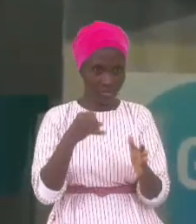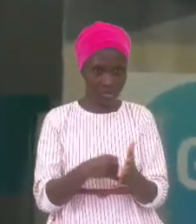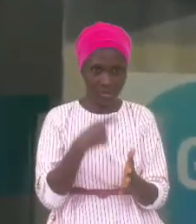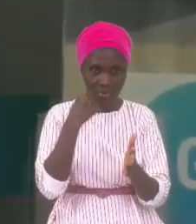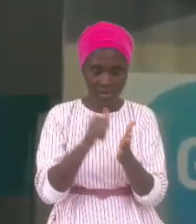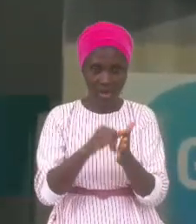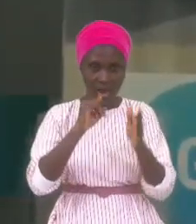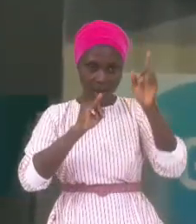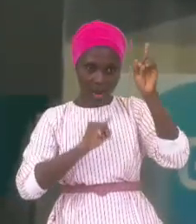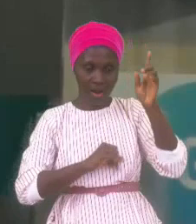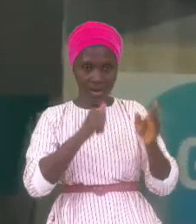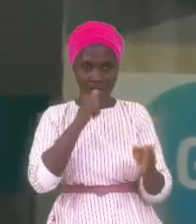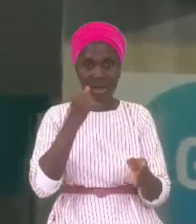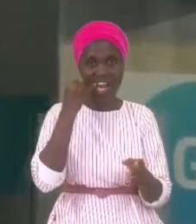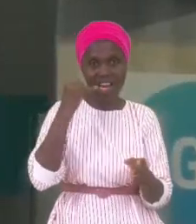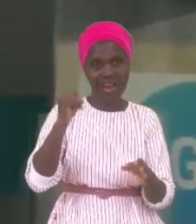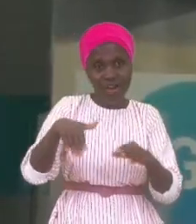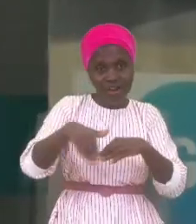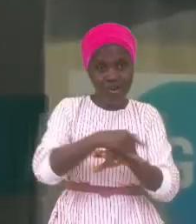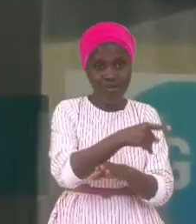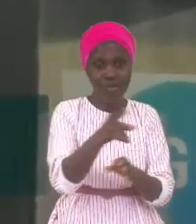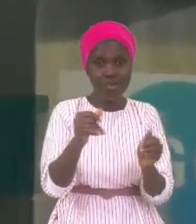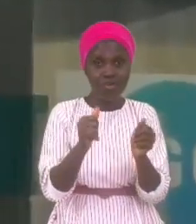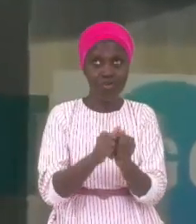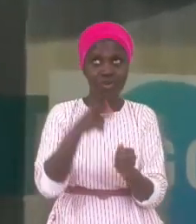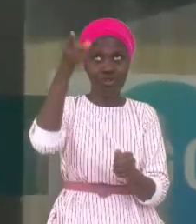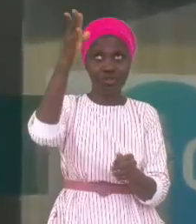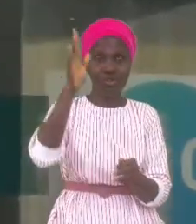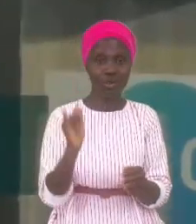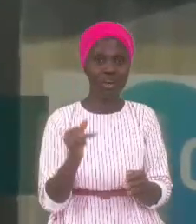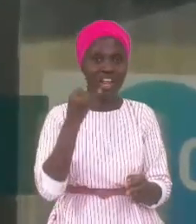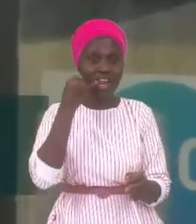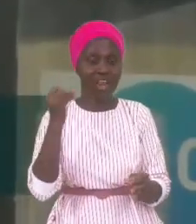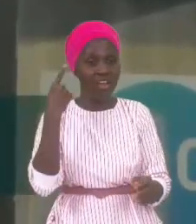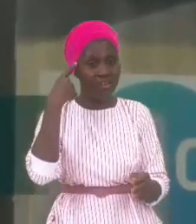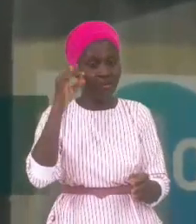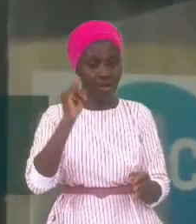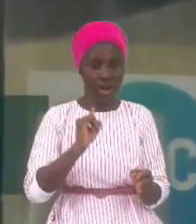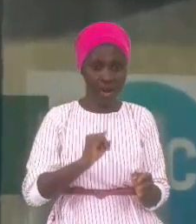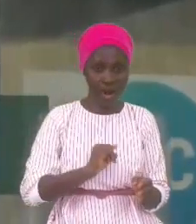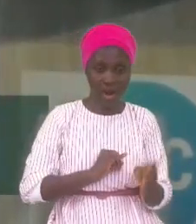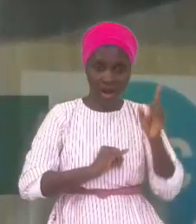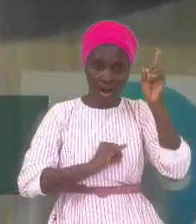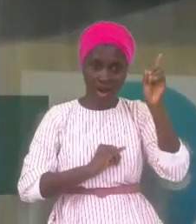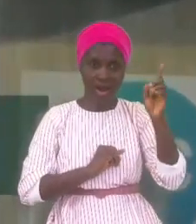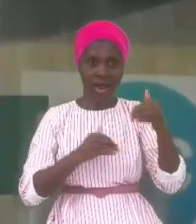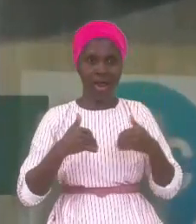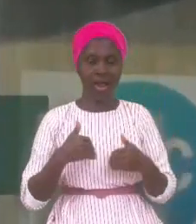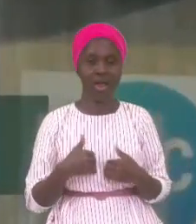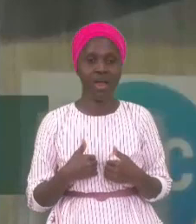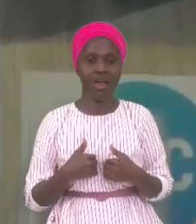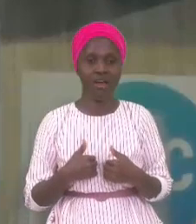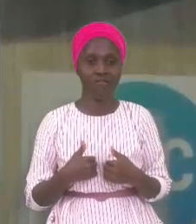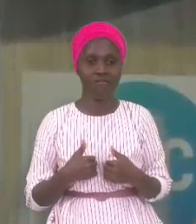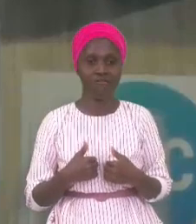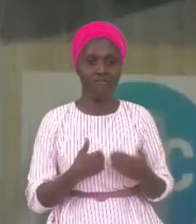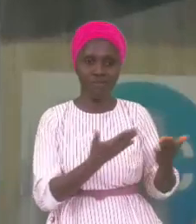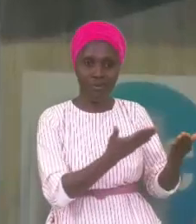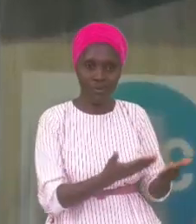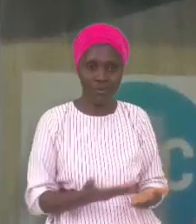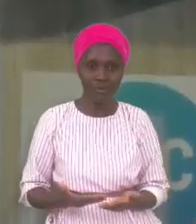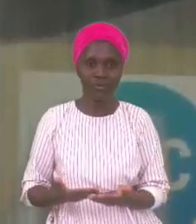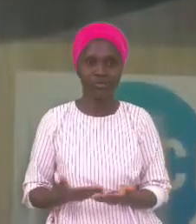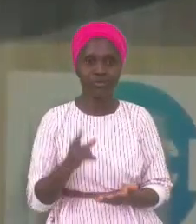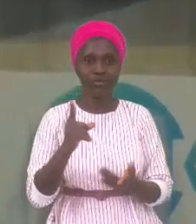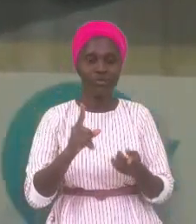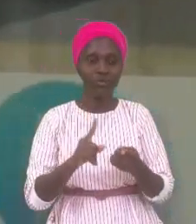jealous over you with godly jealousy, for I have espoused you to one